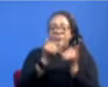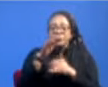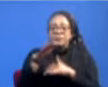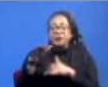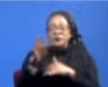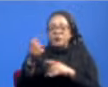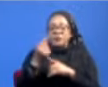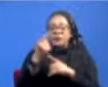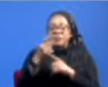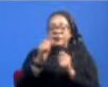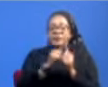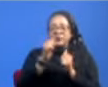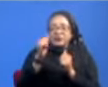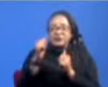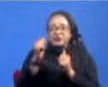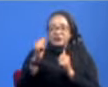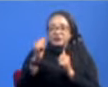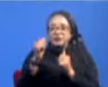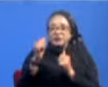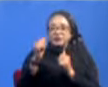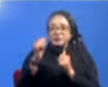November 16th.